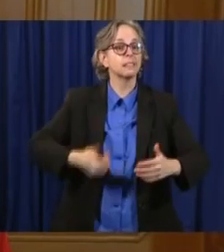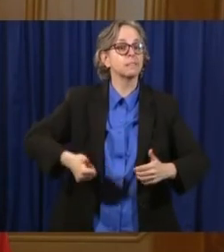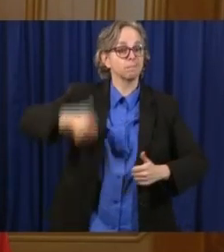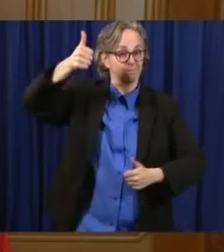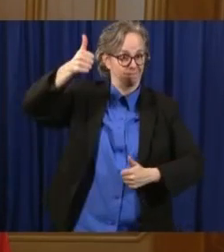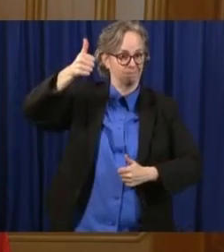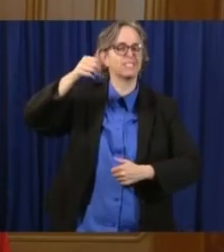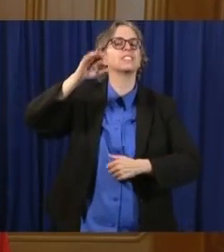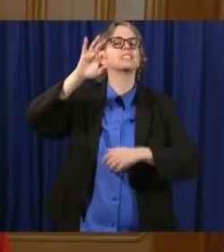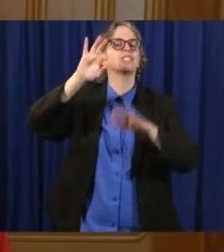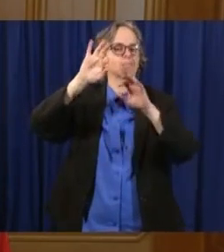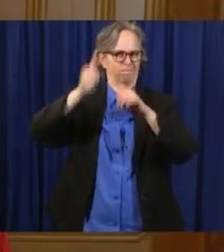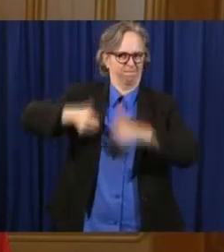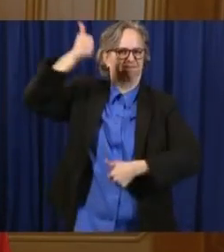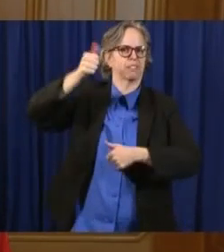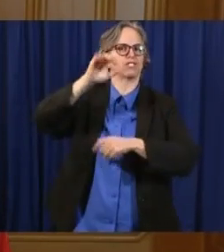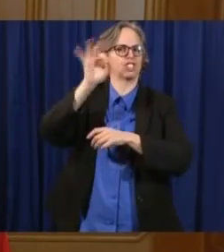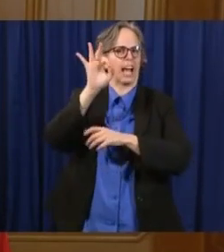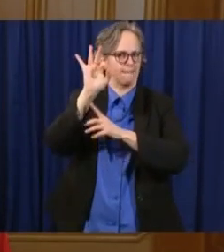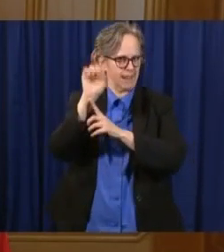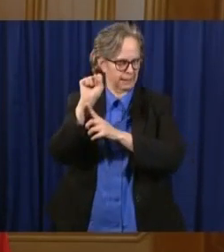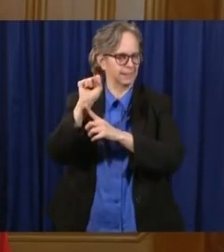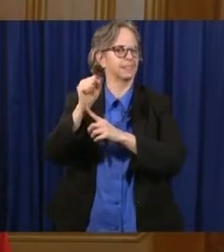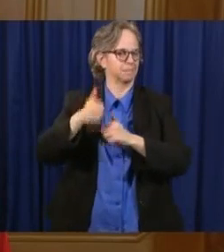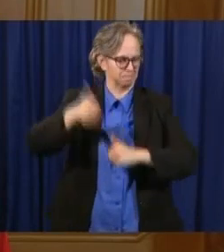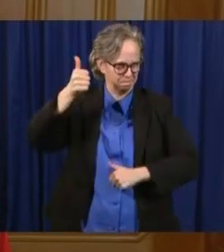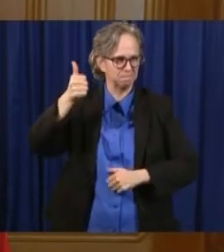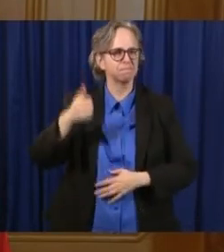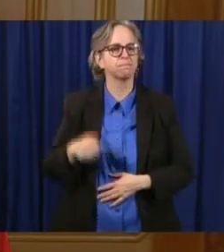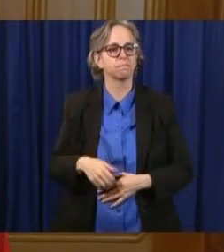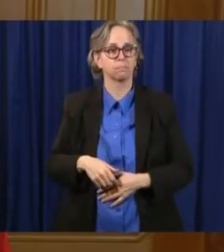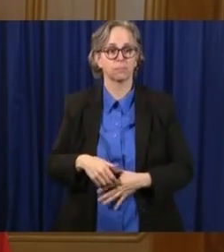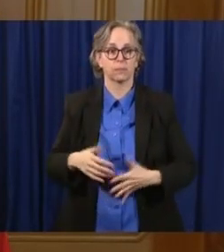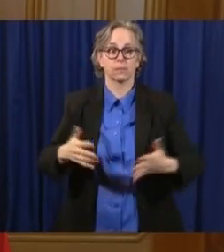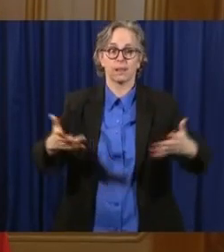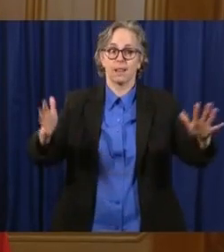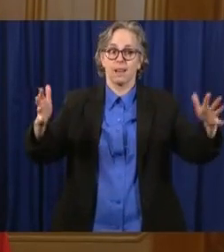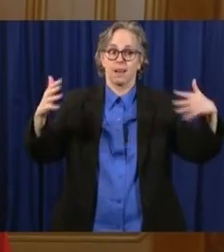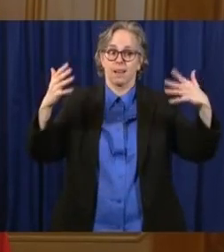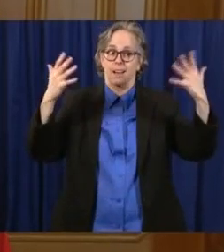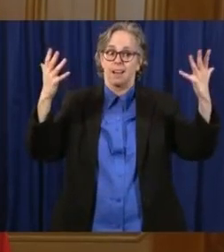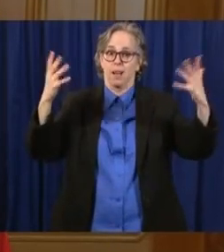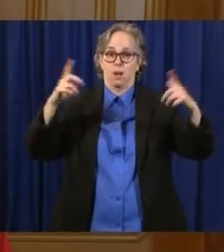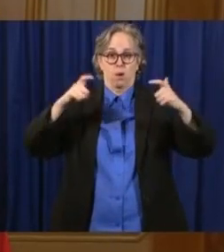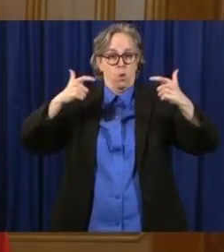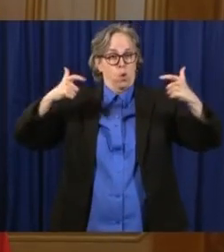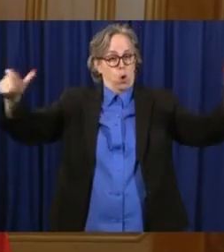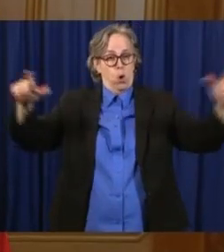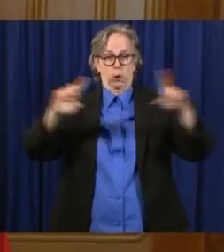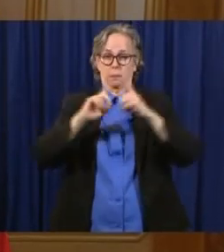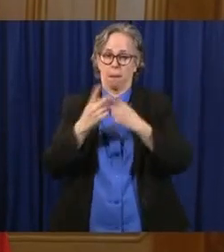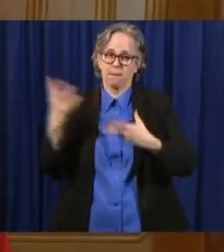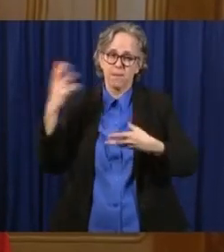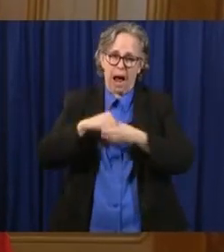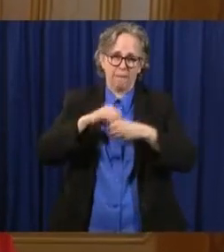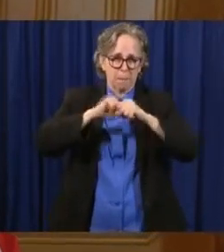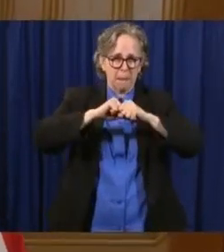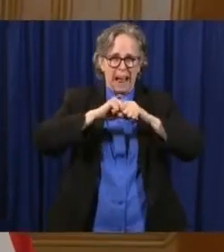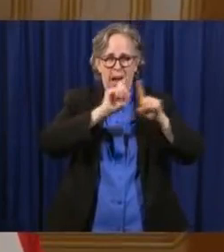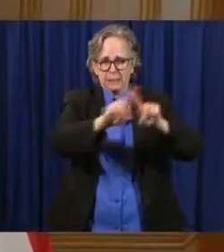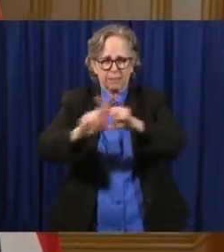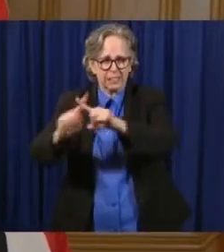going to give us a little update. It is a huge department that covers many things. So Kim, thank you